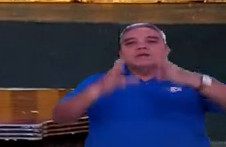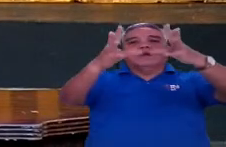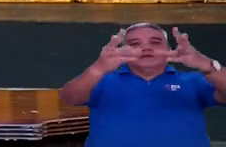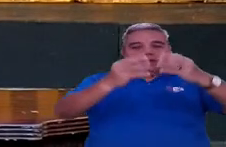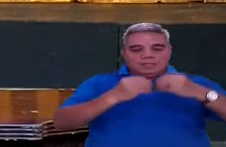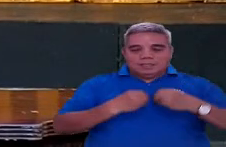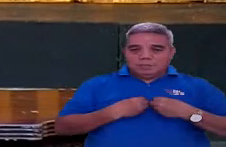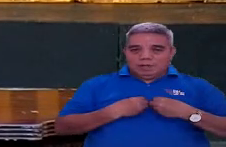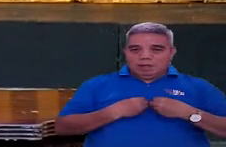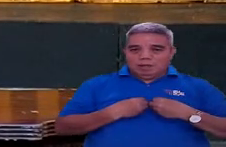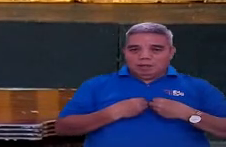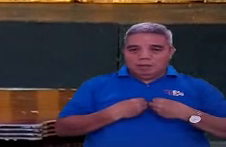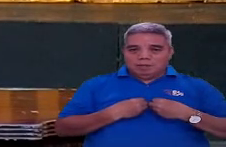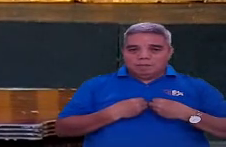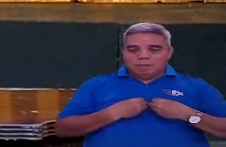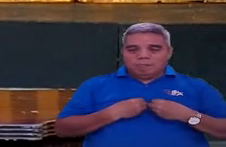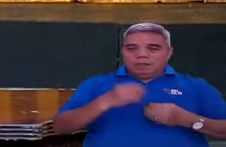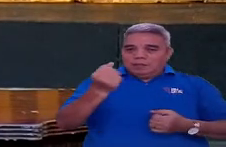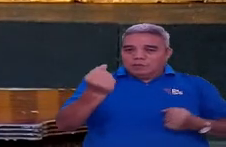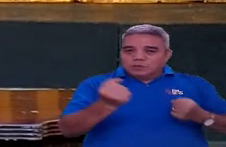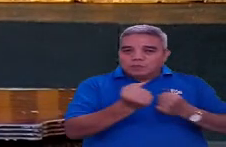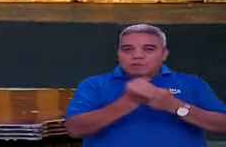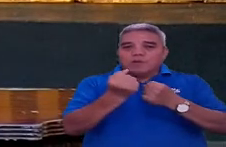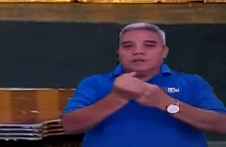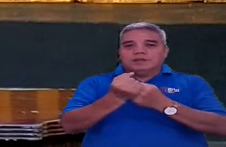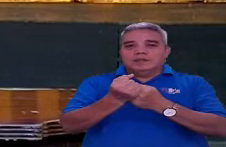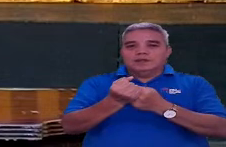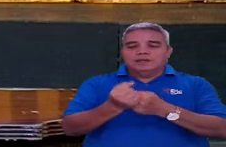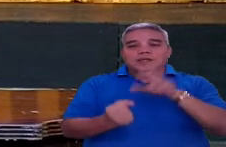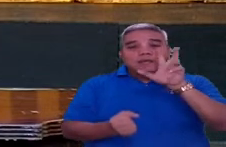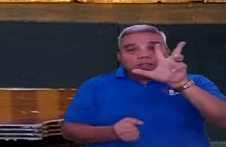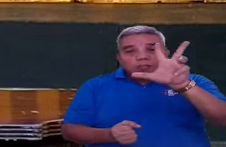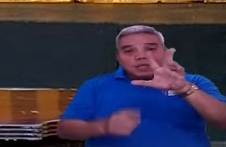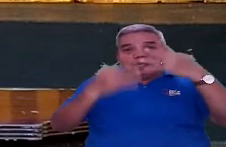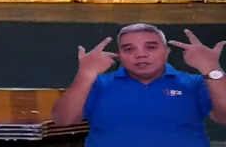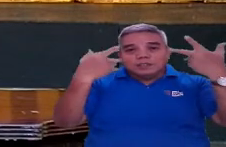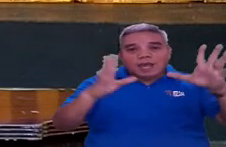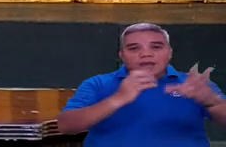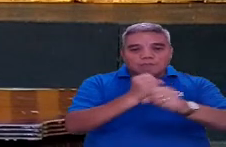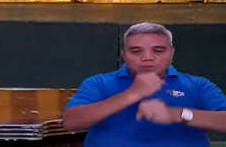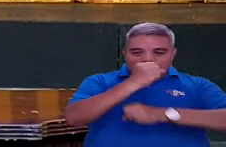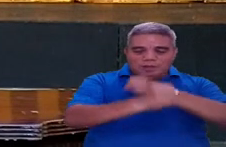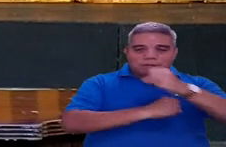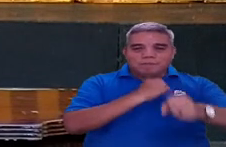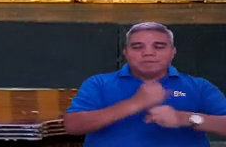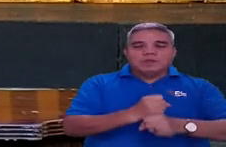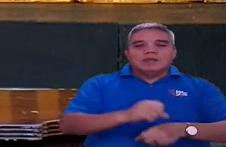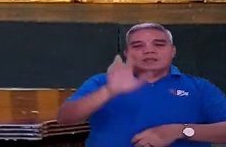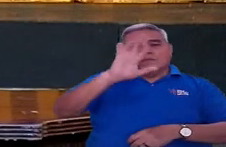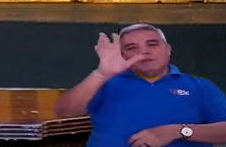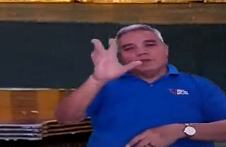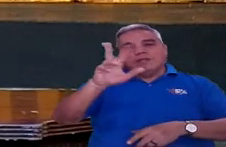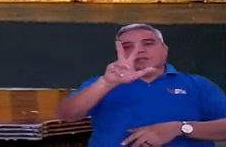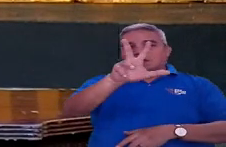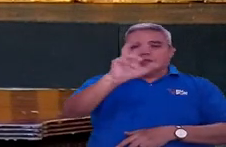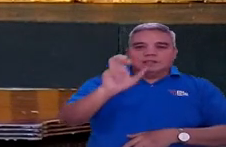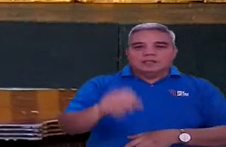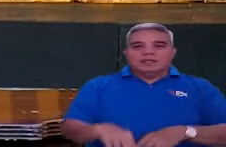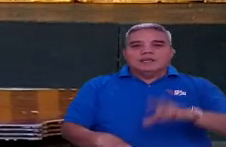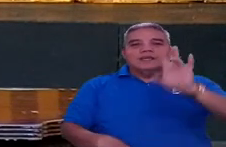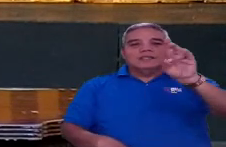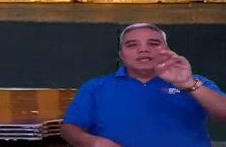receive nila yung support namin. 3 years after, ang yung 50 namin, naging 300,